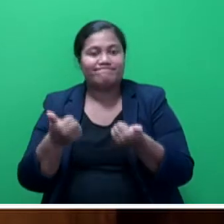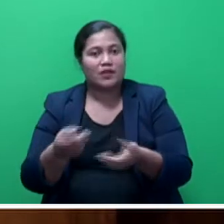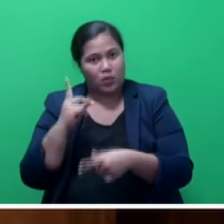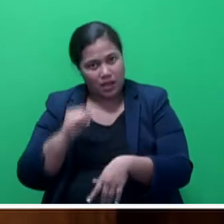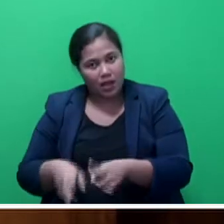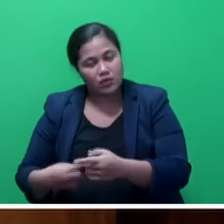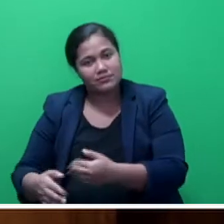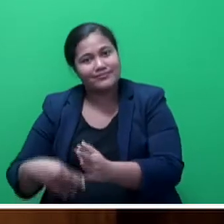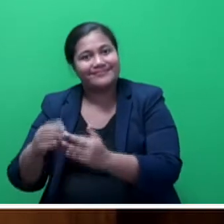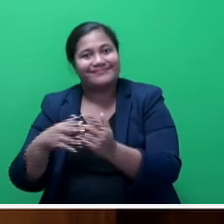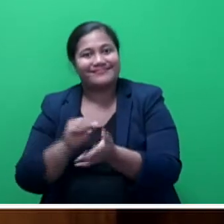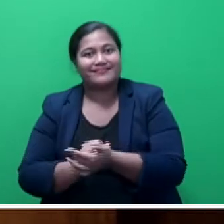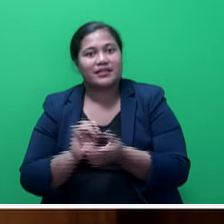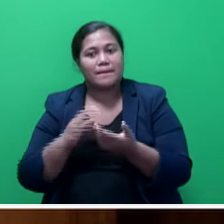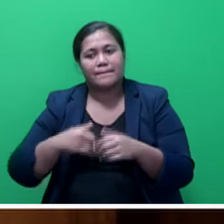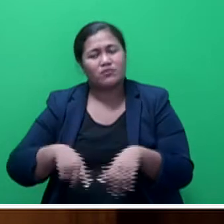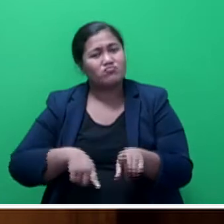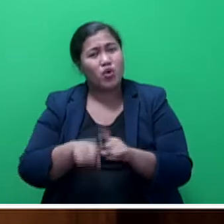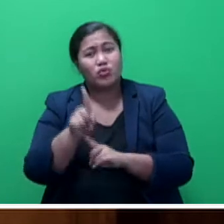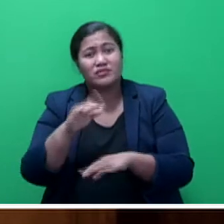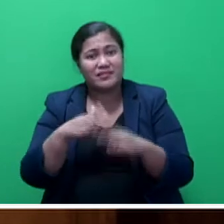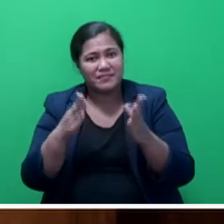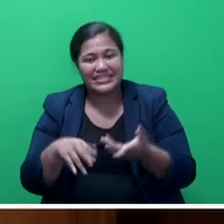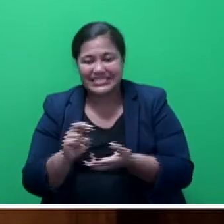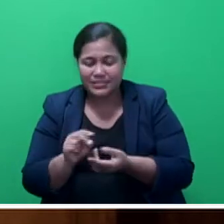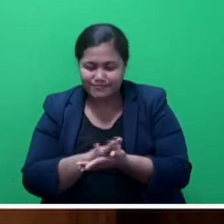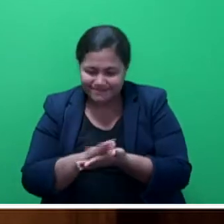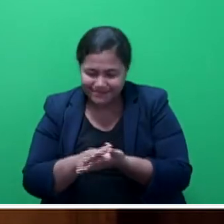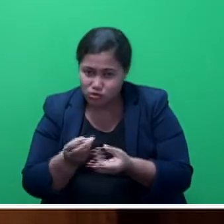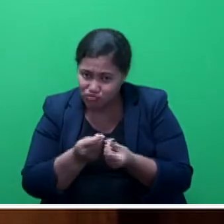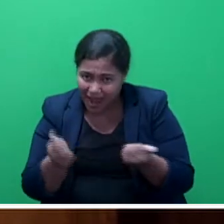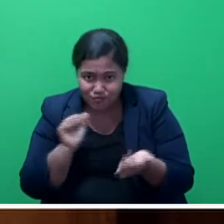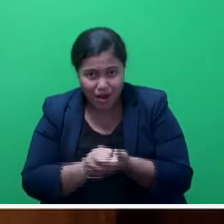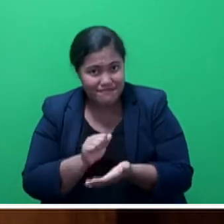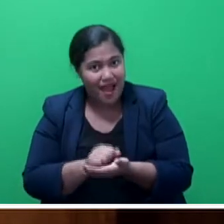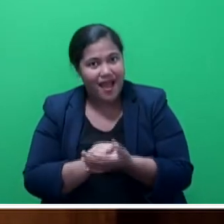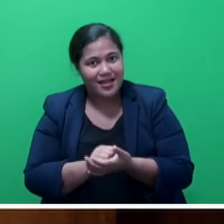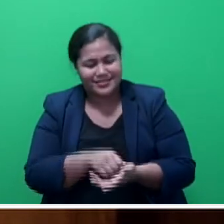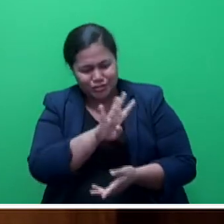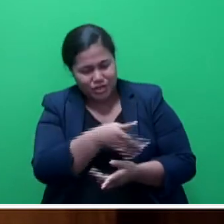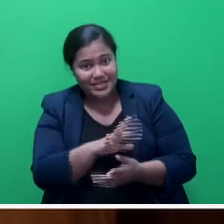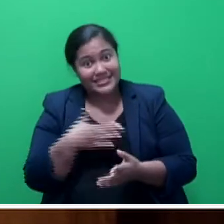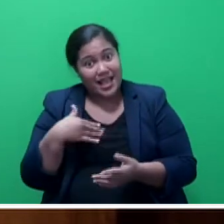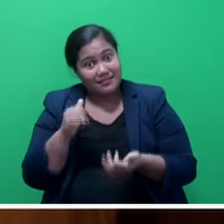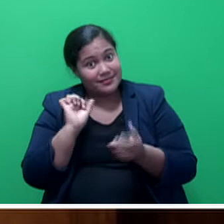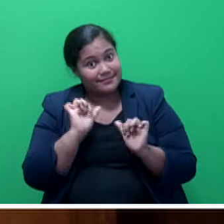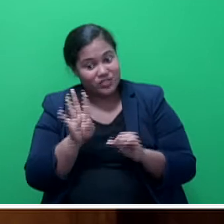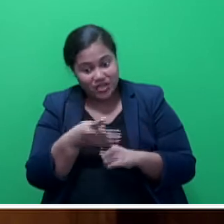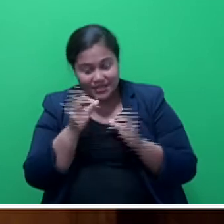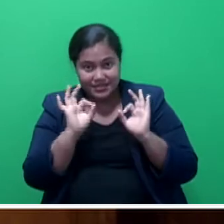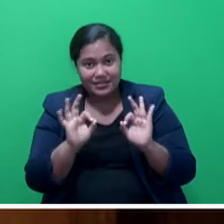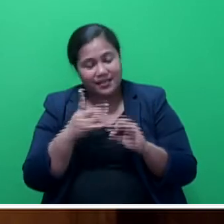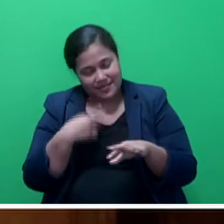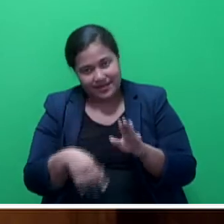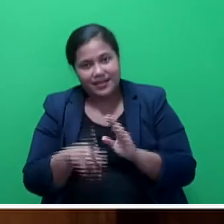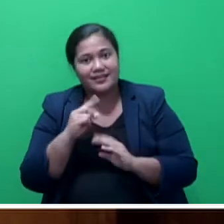buildings at the moment we feel need to be properly dried out and disinfected before we can allow the students. There has been some damage done to